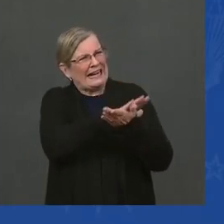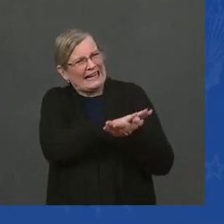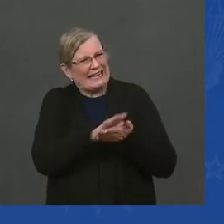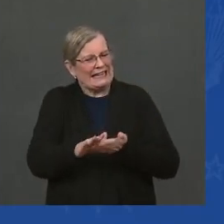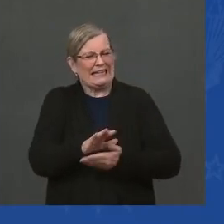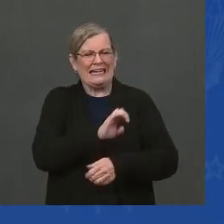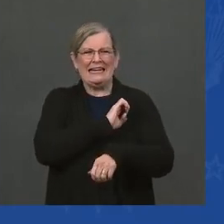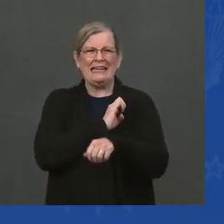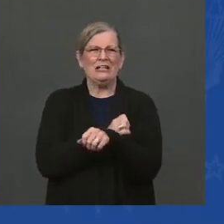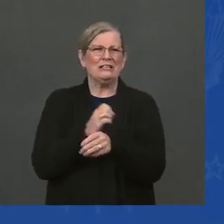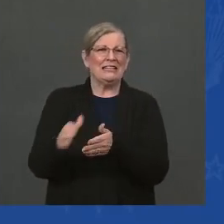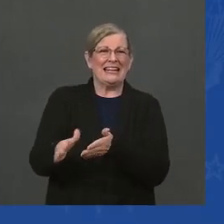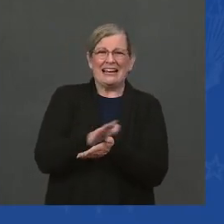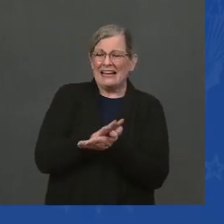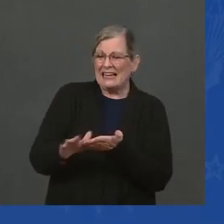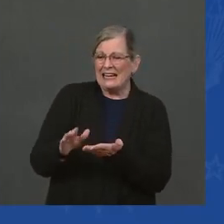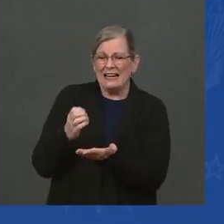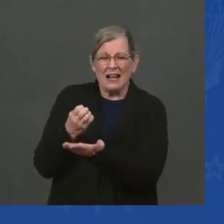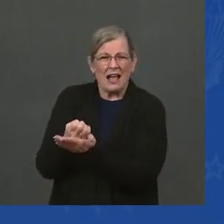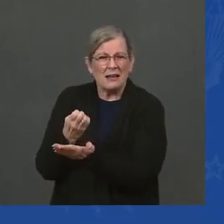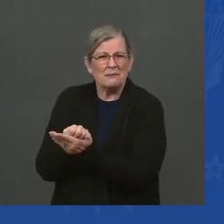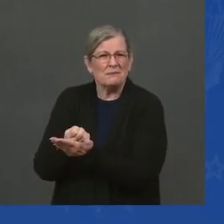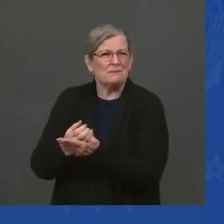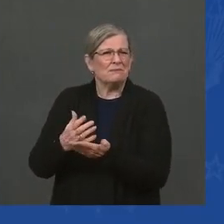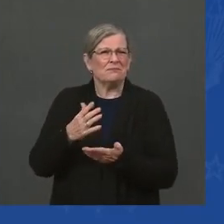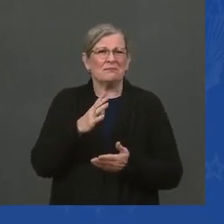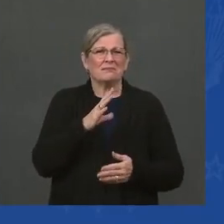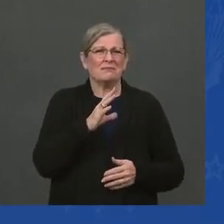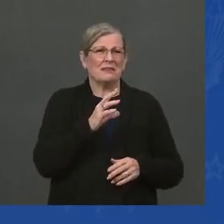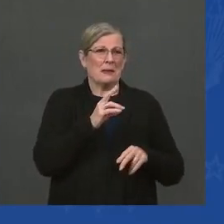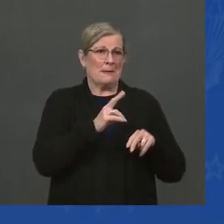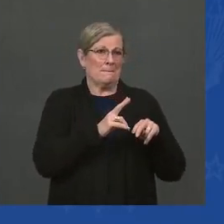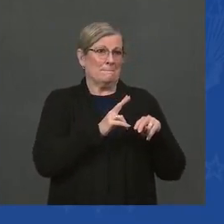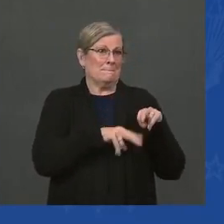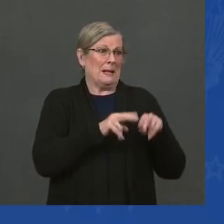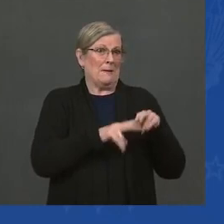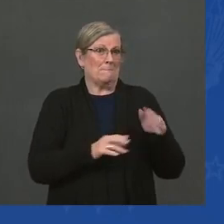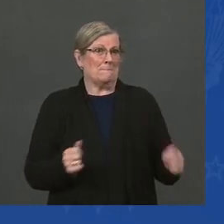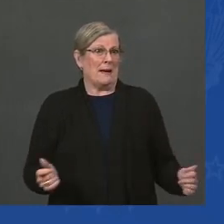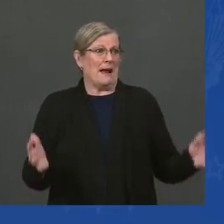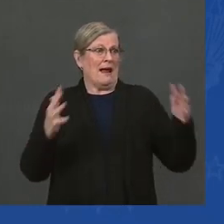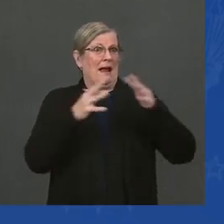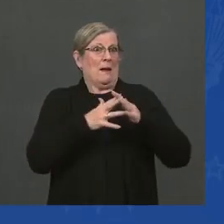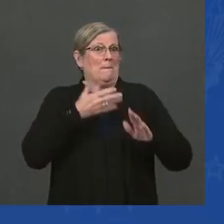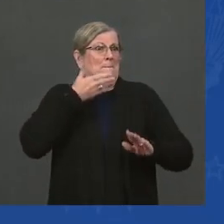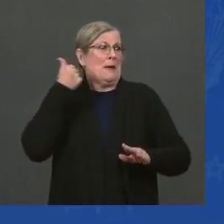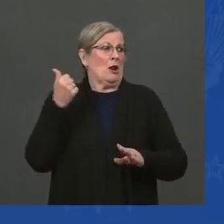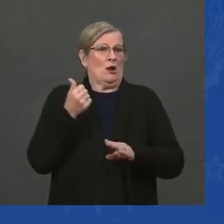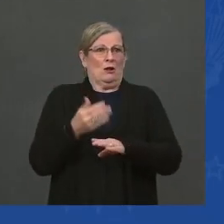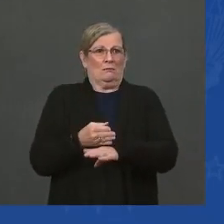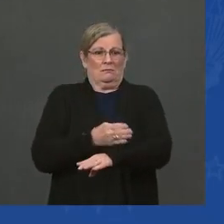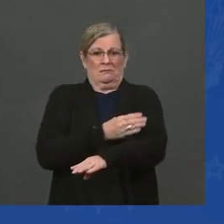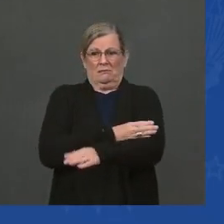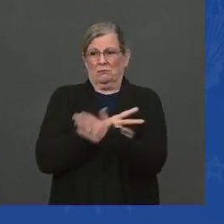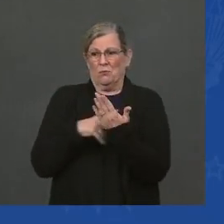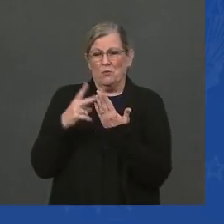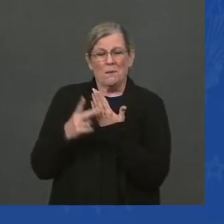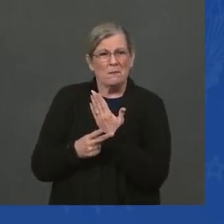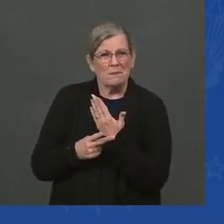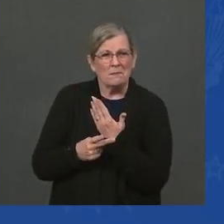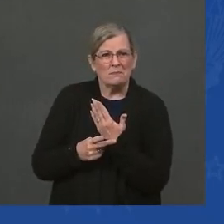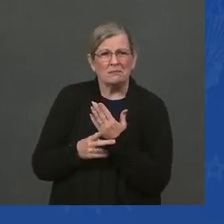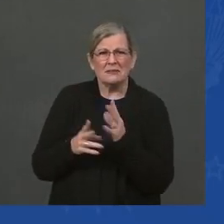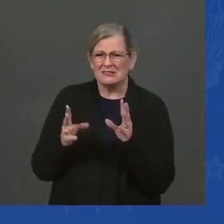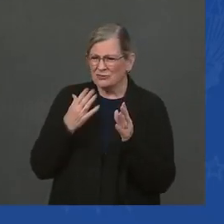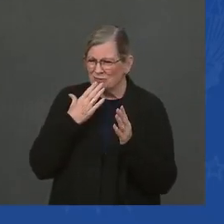climate-resilient infrastructure through the Build Back Better initiative. We had a great meeting today where we sat and talked about the whole focus of